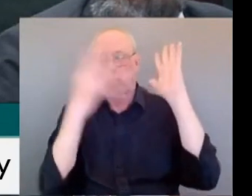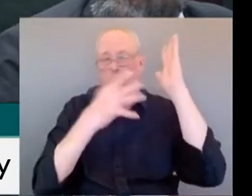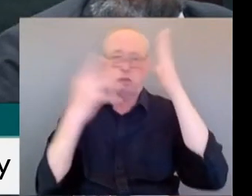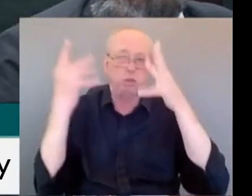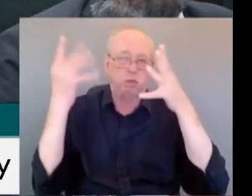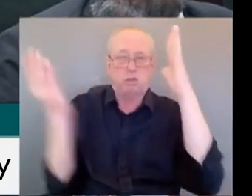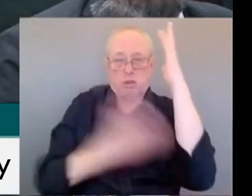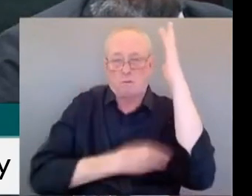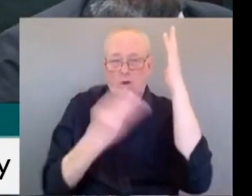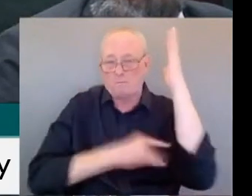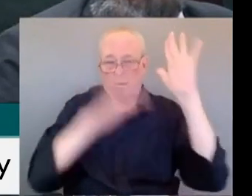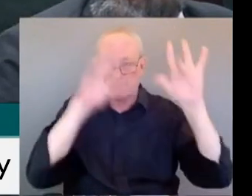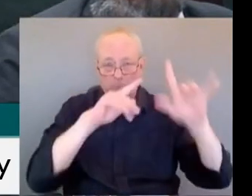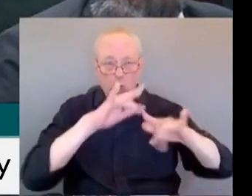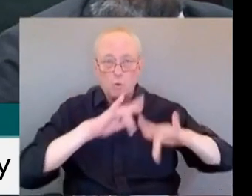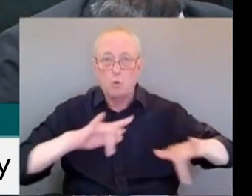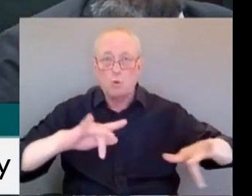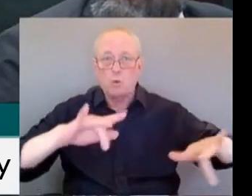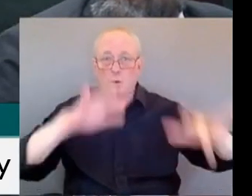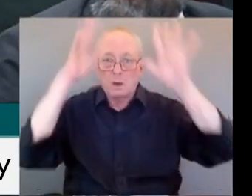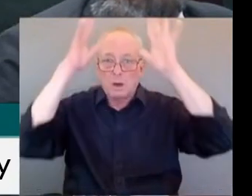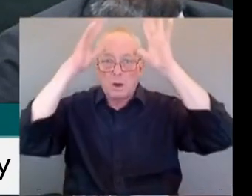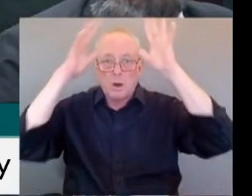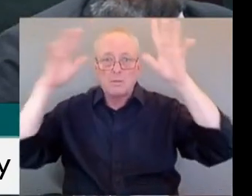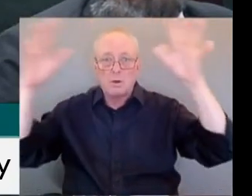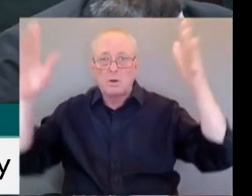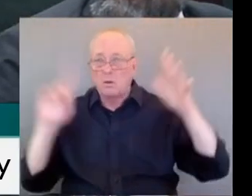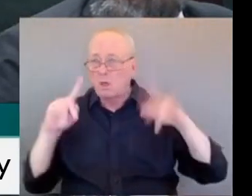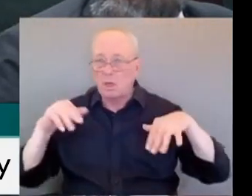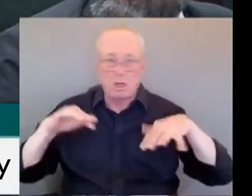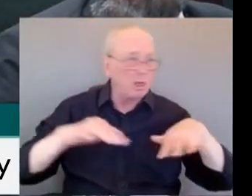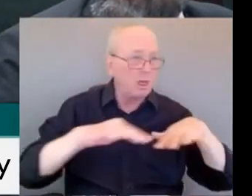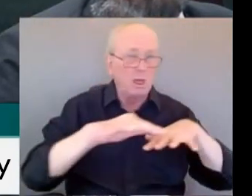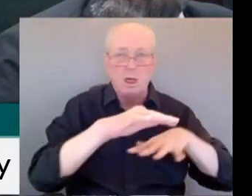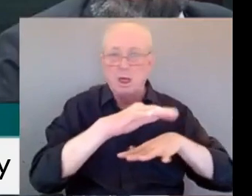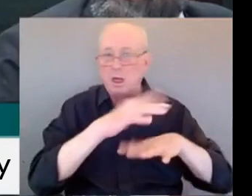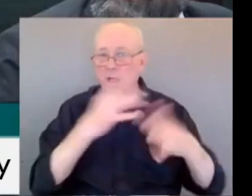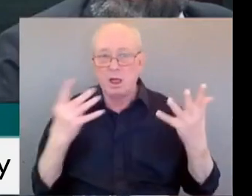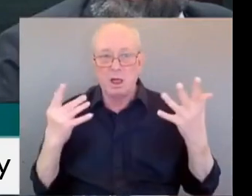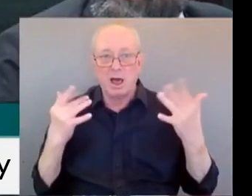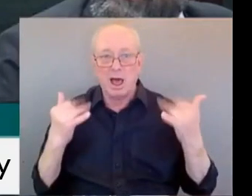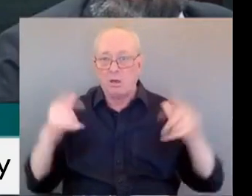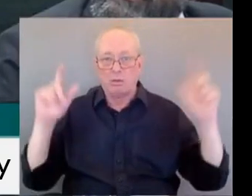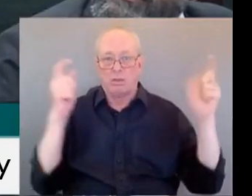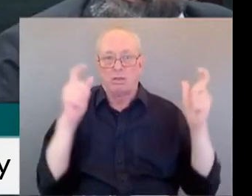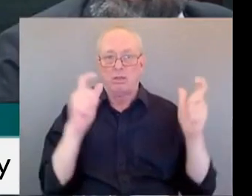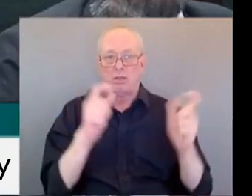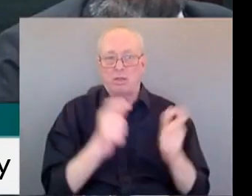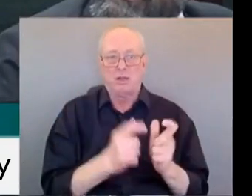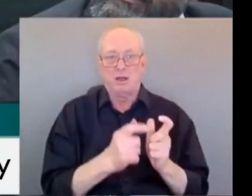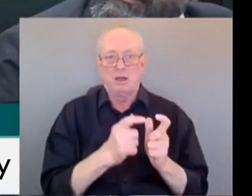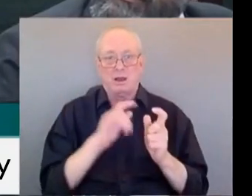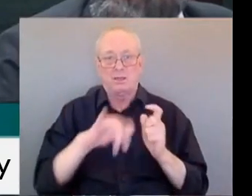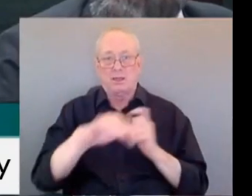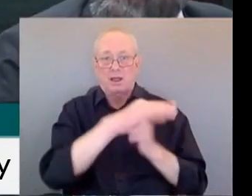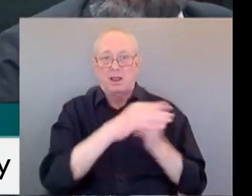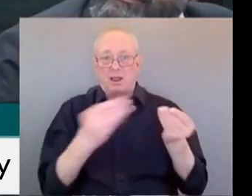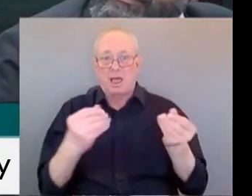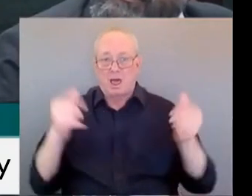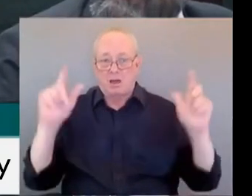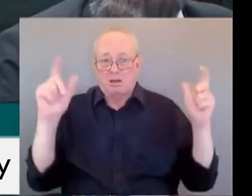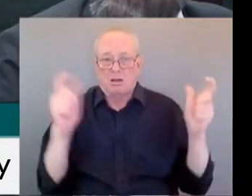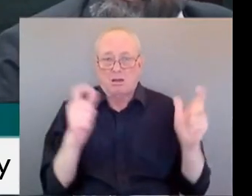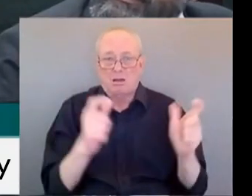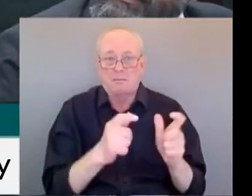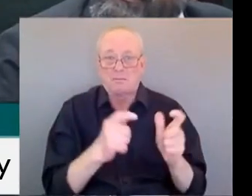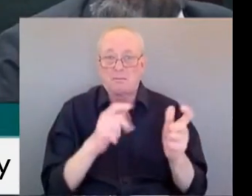habitat undisturbed to ensure recovery, and habitat loss is already a key contributor to population decline, and given that the plan included